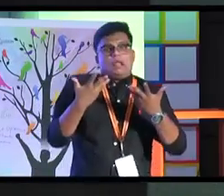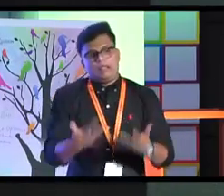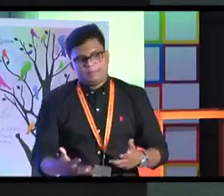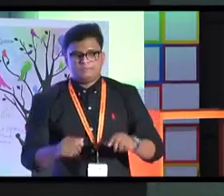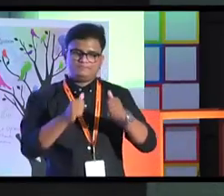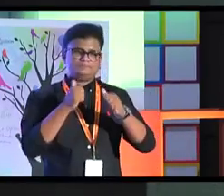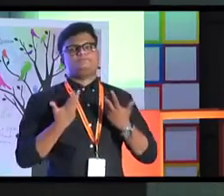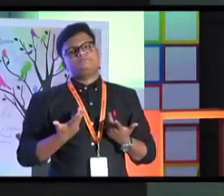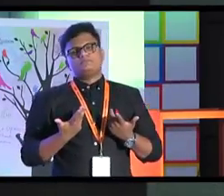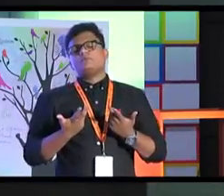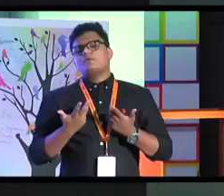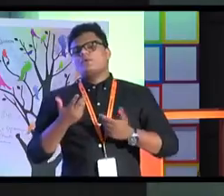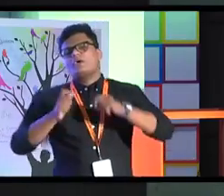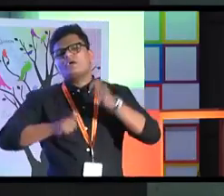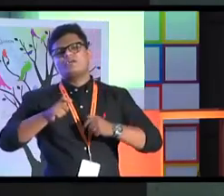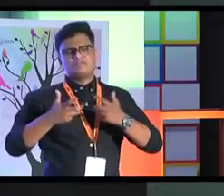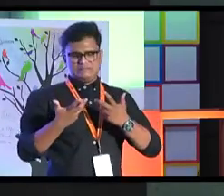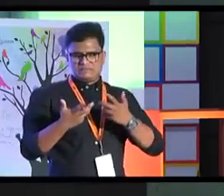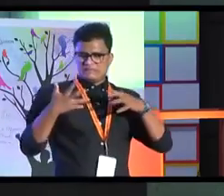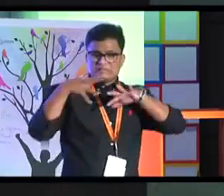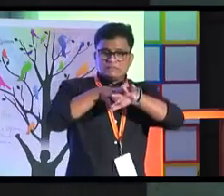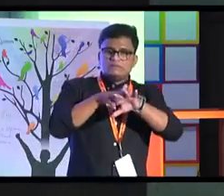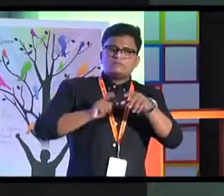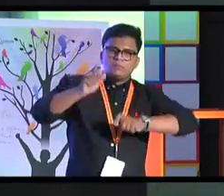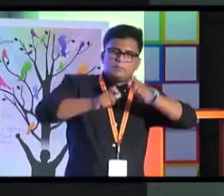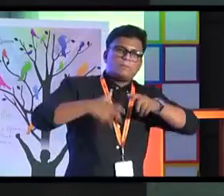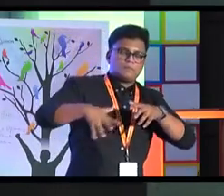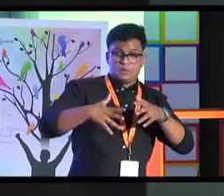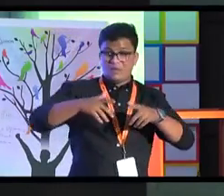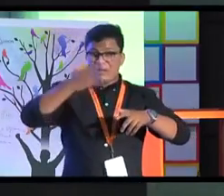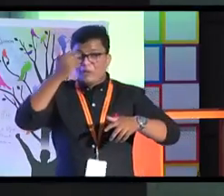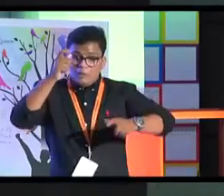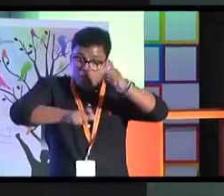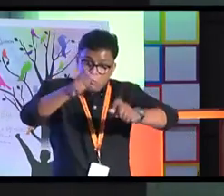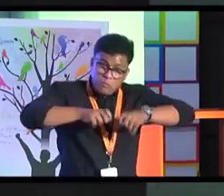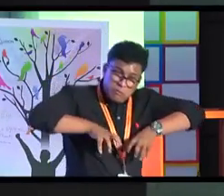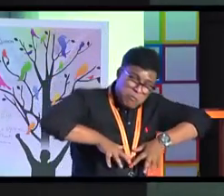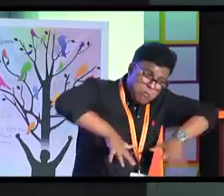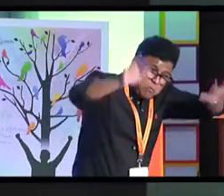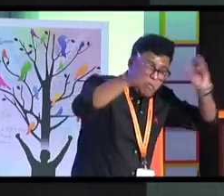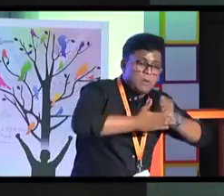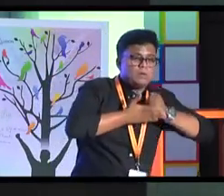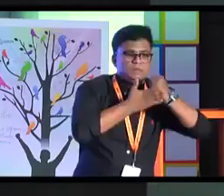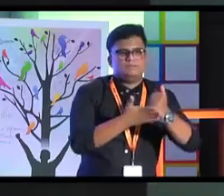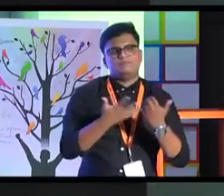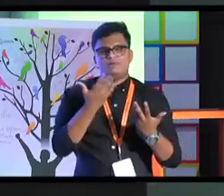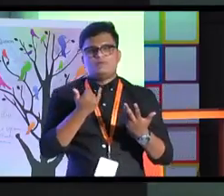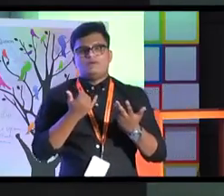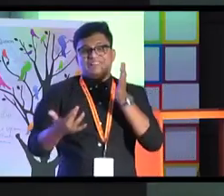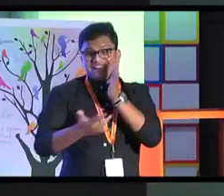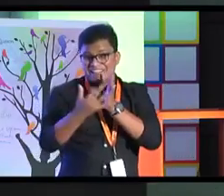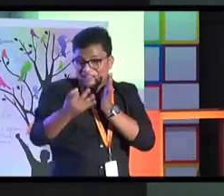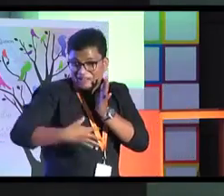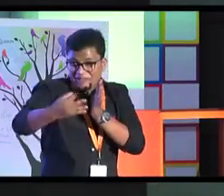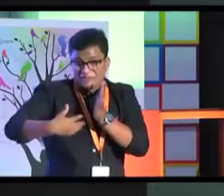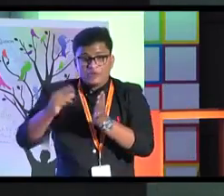of us. So that is the, you know, creating a mass movement. We talk somewhere, mass movement is important. We believe that using technology, I wish Chris could be